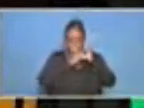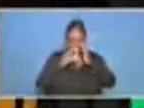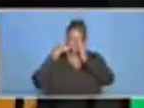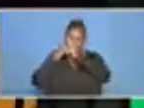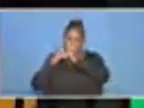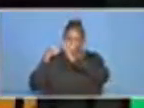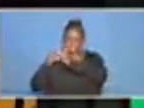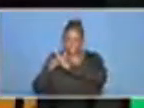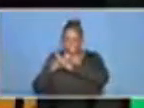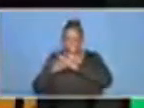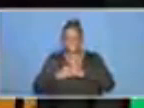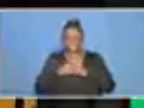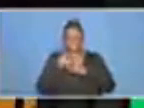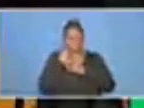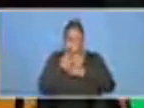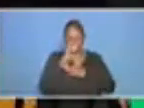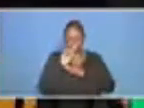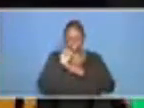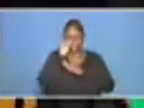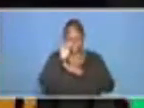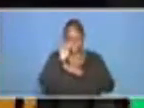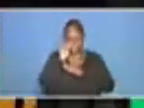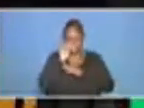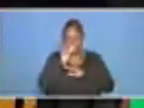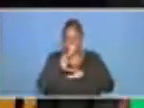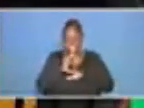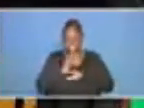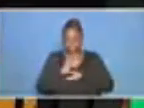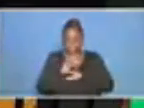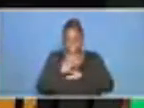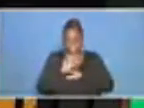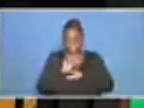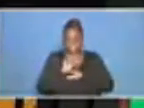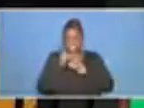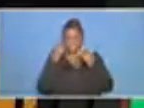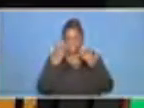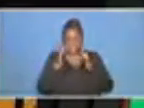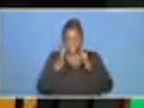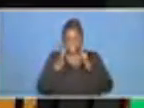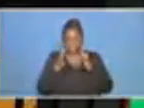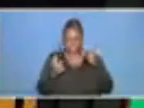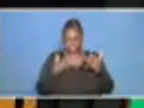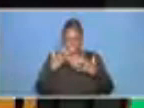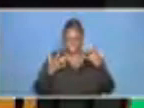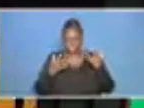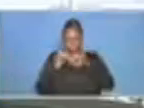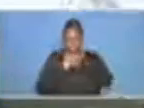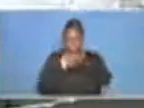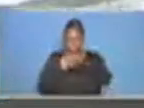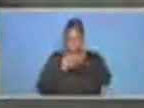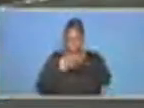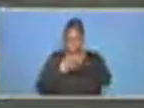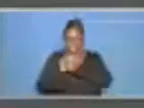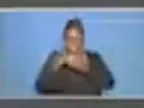to restore power to the North Andros community after fire ravaged its BPL plant last week, leaving its